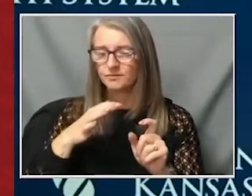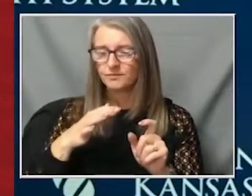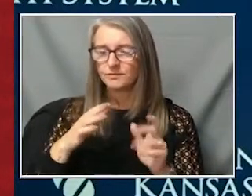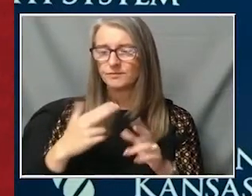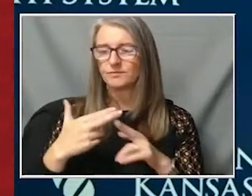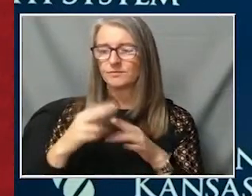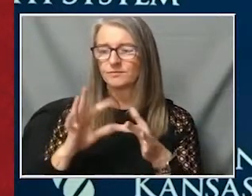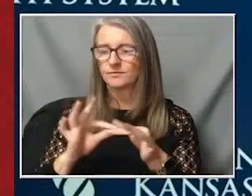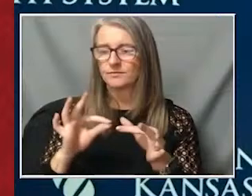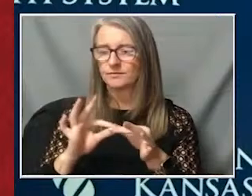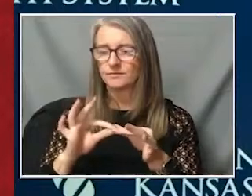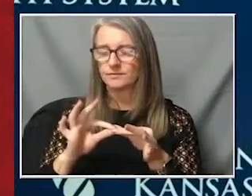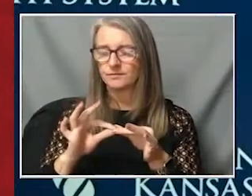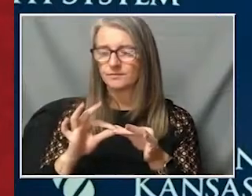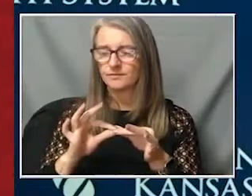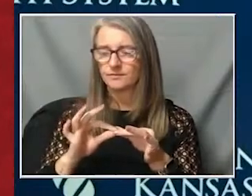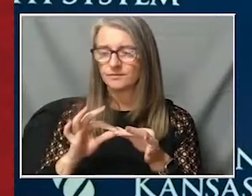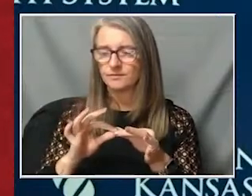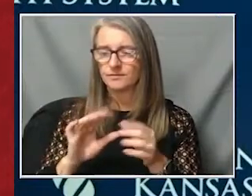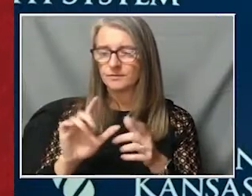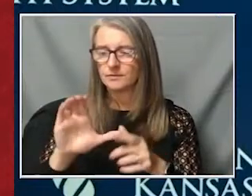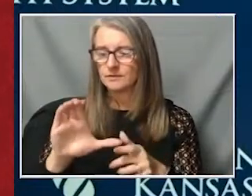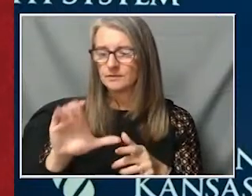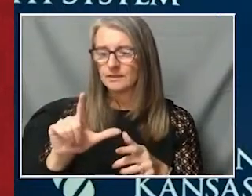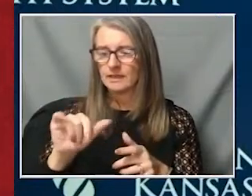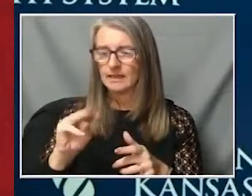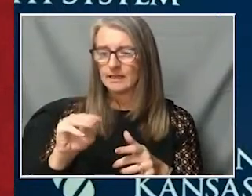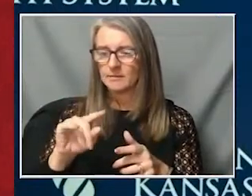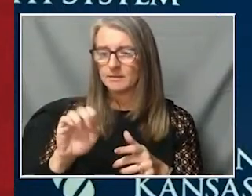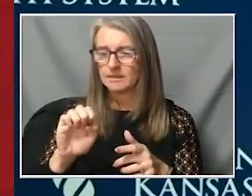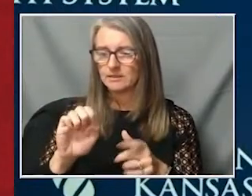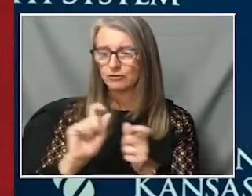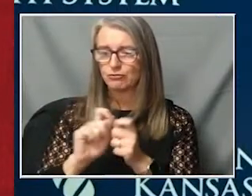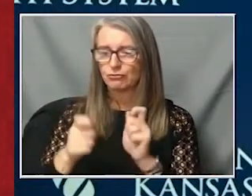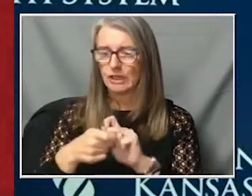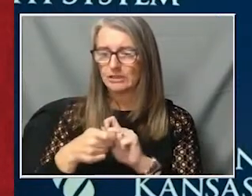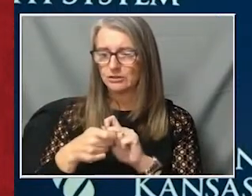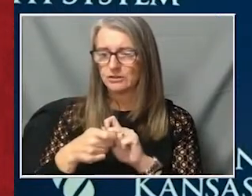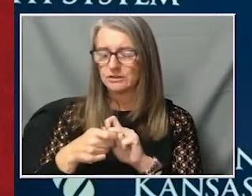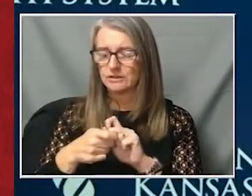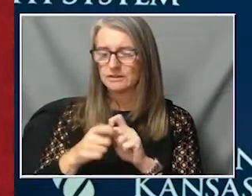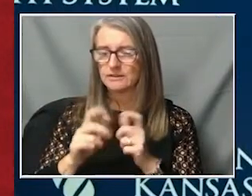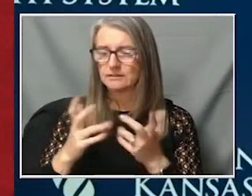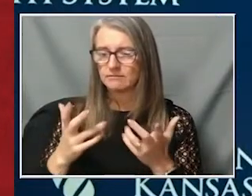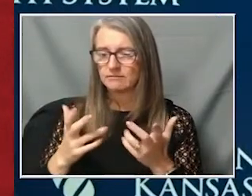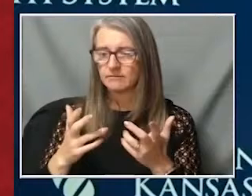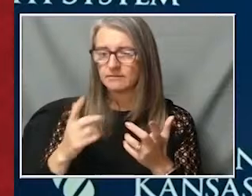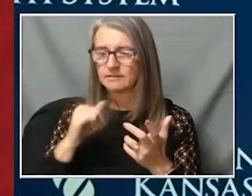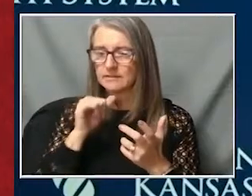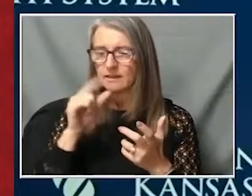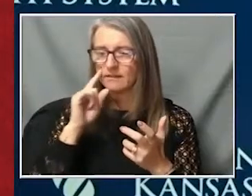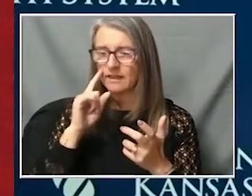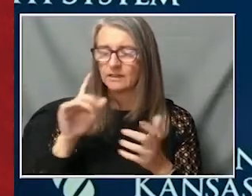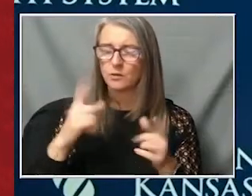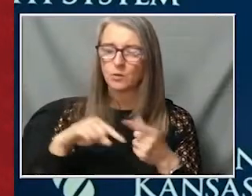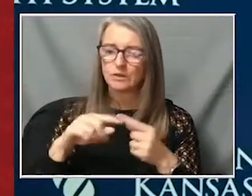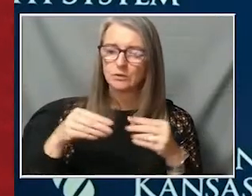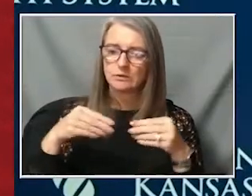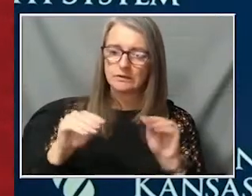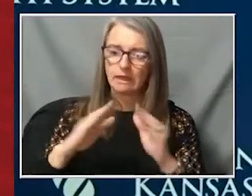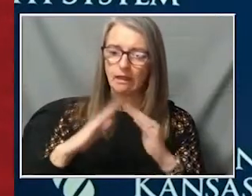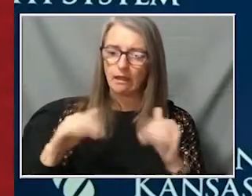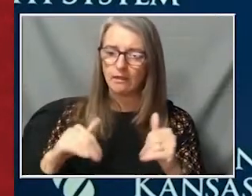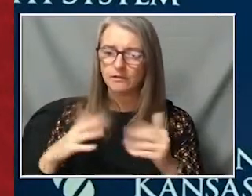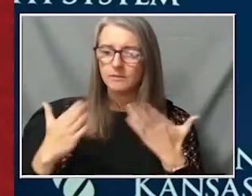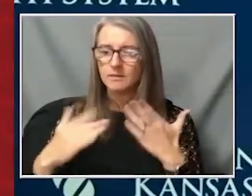it's, your climate changes. And so how are we going to think about this is not just when you're selling your house. Perhaps we need